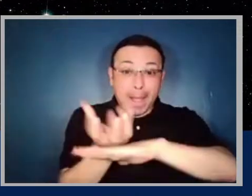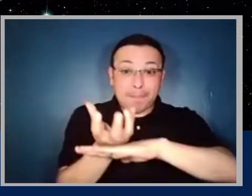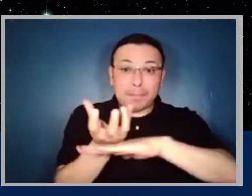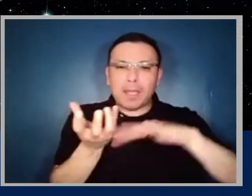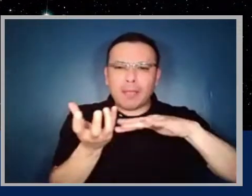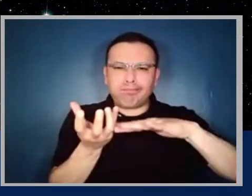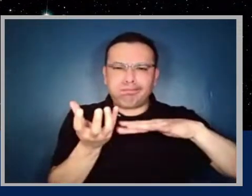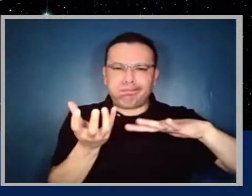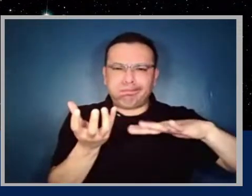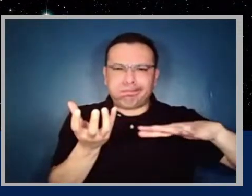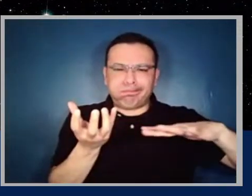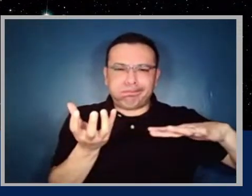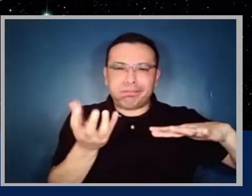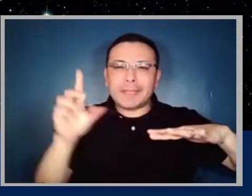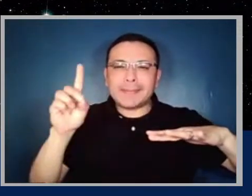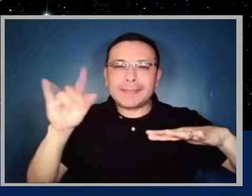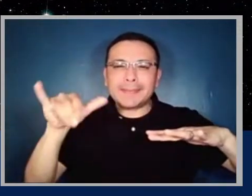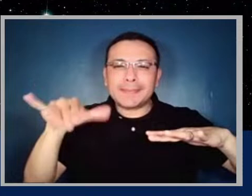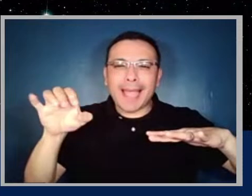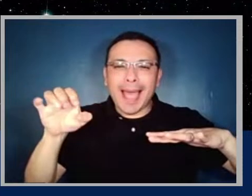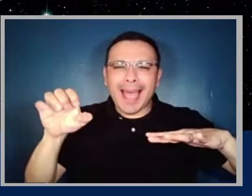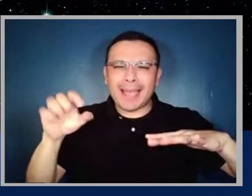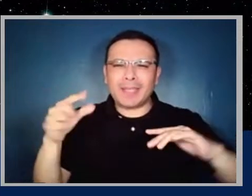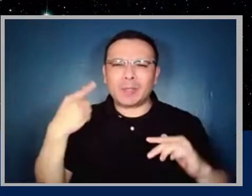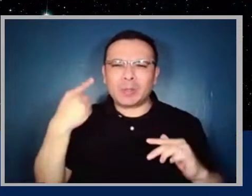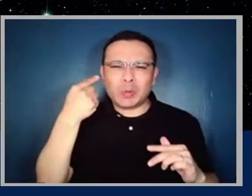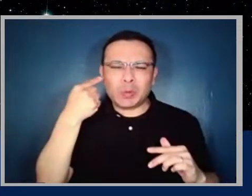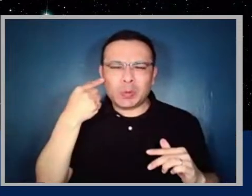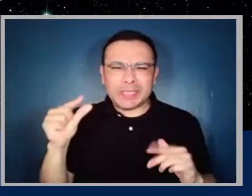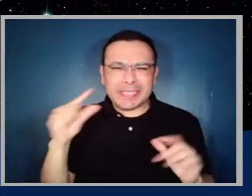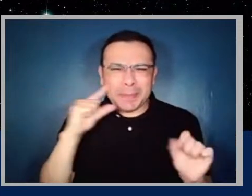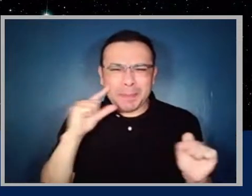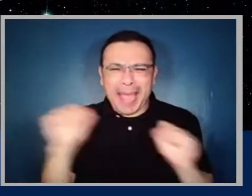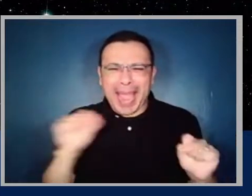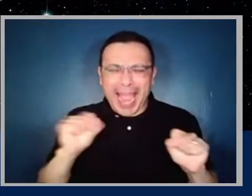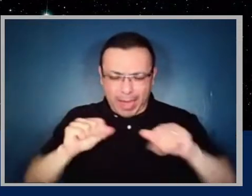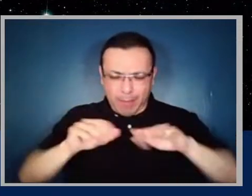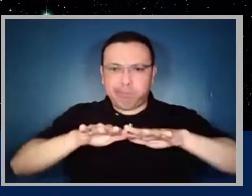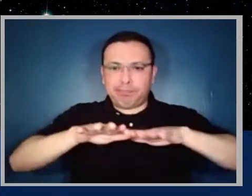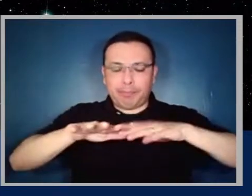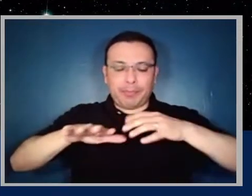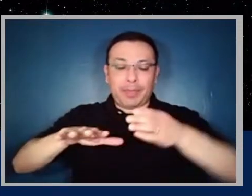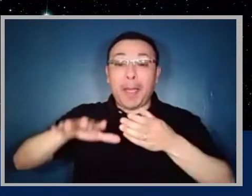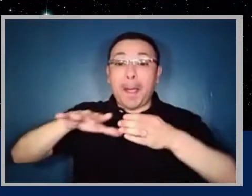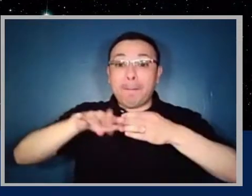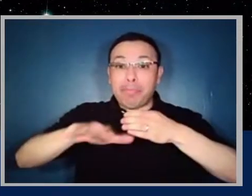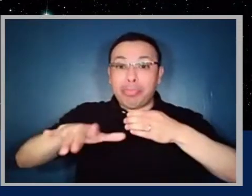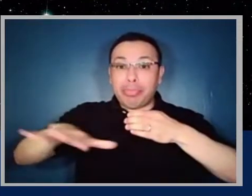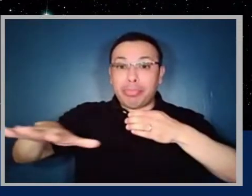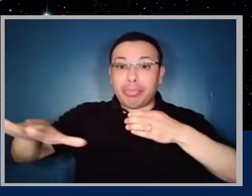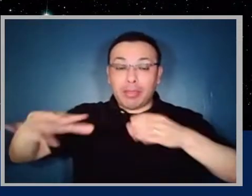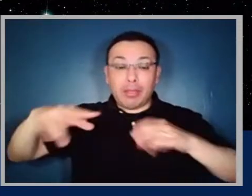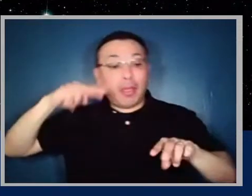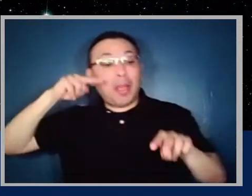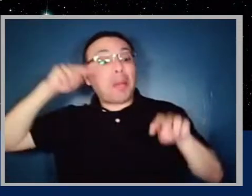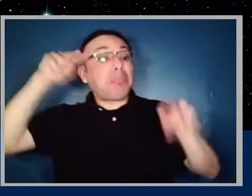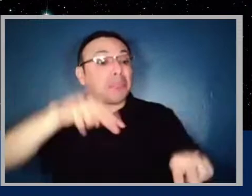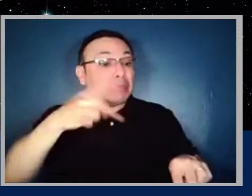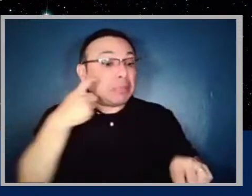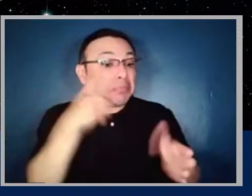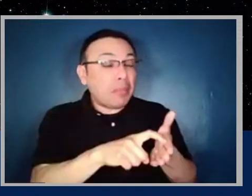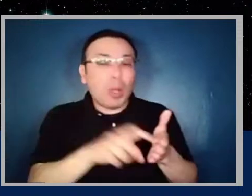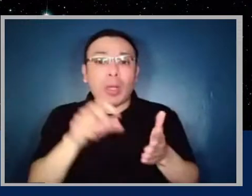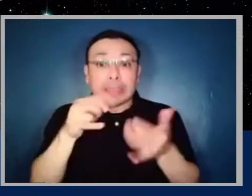this bright green so that you could see it from, up in the air in the helicopter. Do you guys still do anything like that? Or is it just, you've got drones now that can just find it